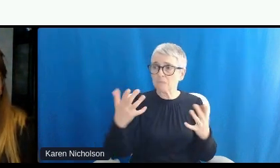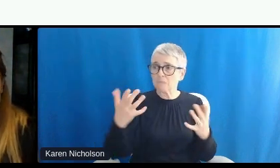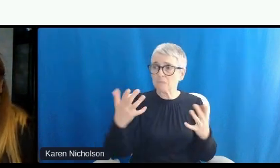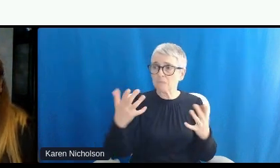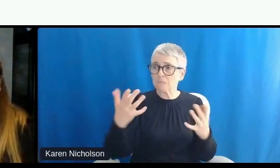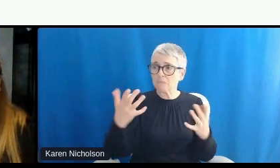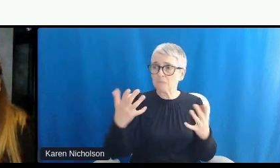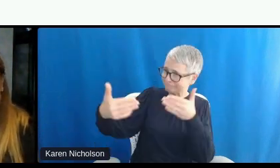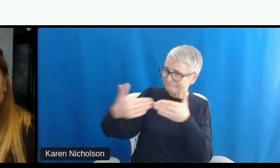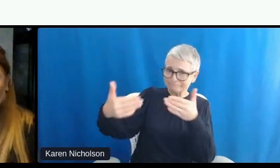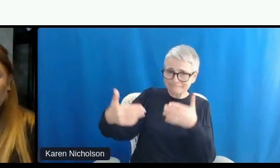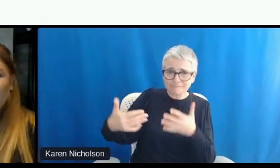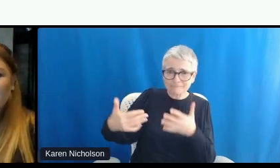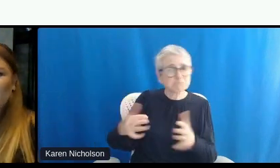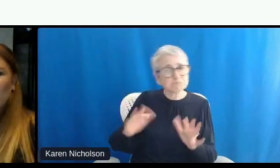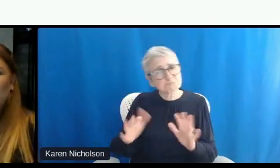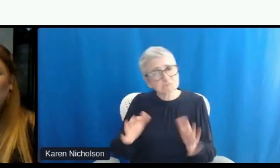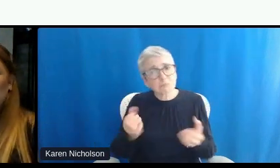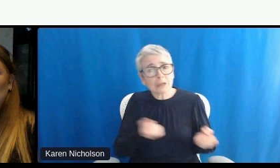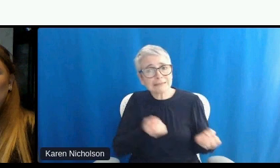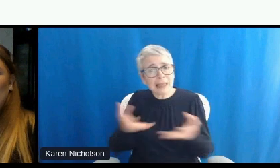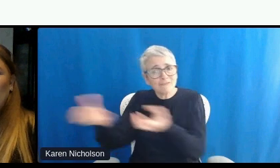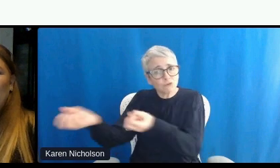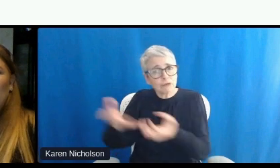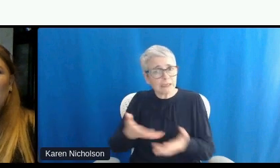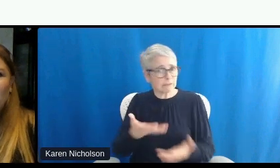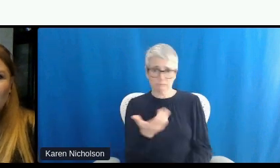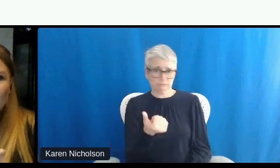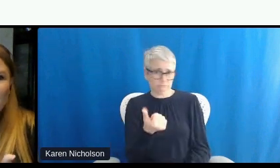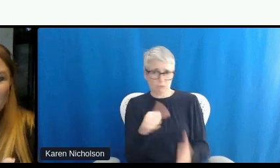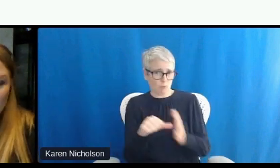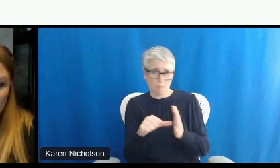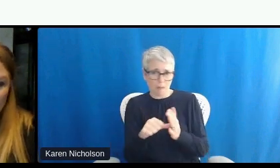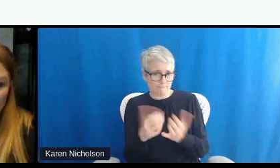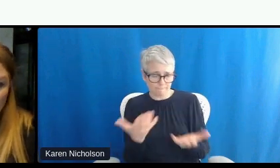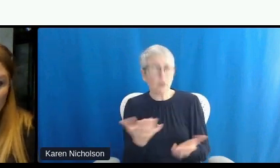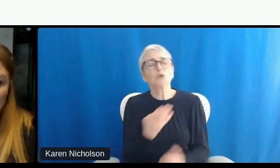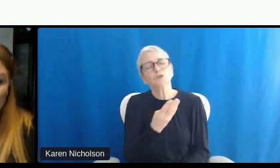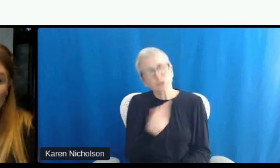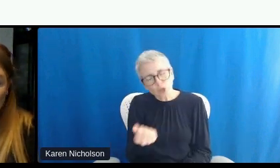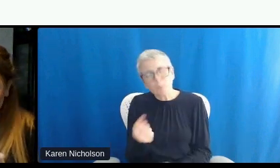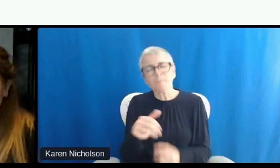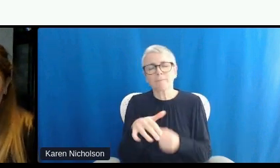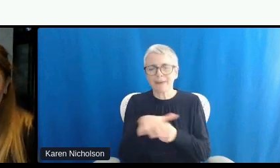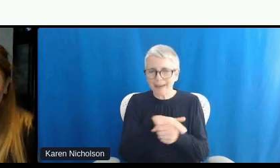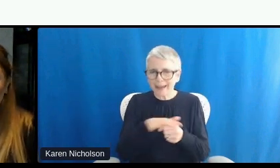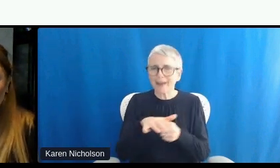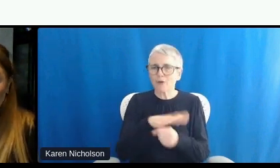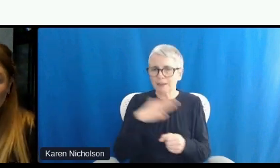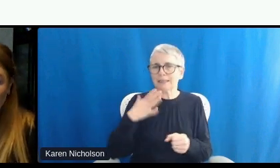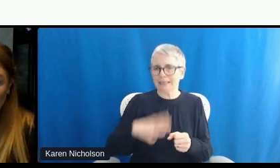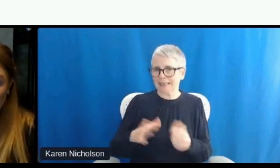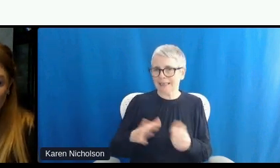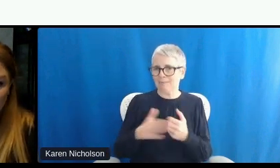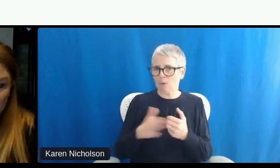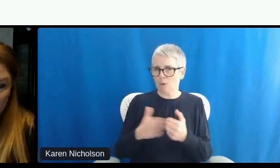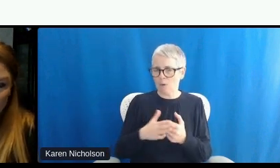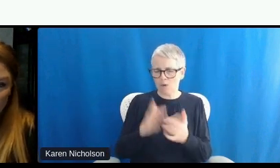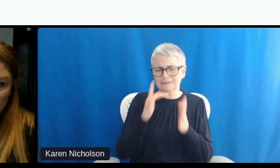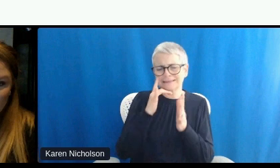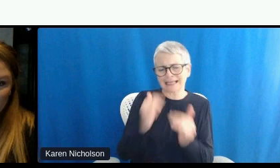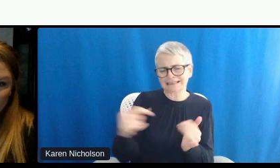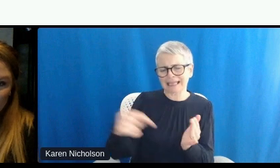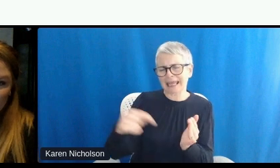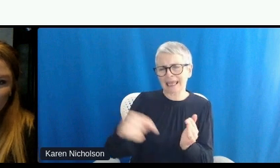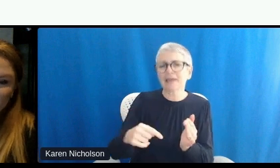of what we're trying to deliver. I think there are some areas we need to concentrate on specifically around the scope of testing, I guess would